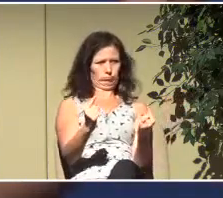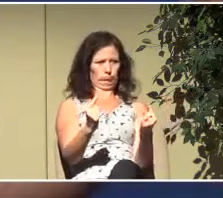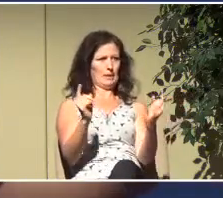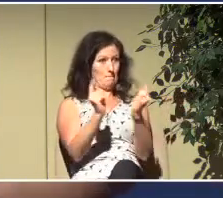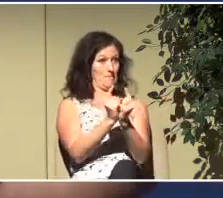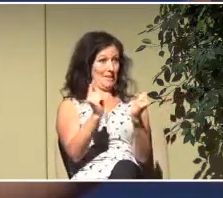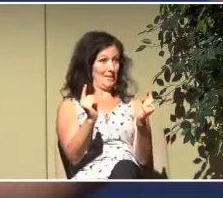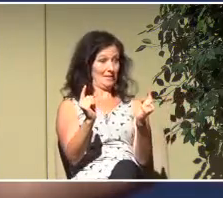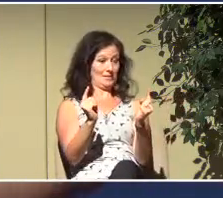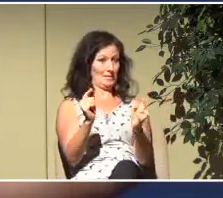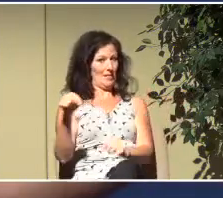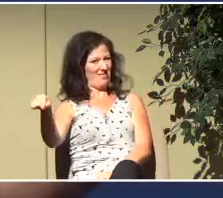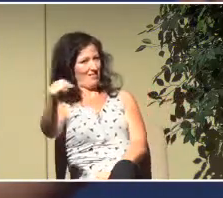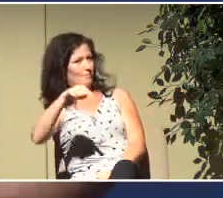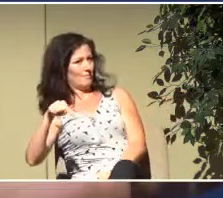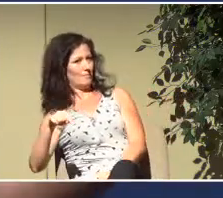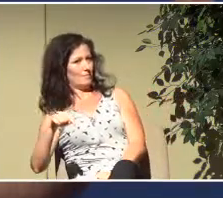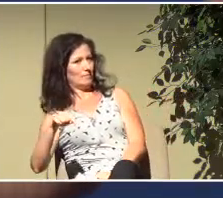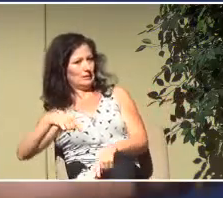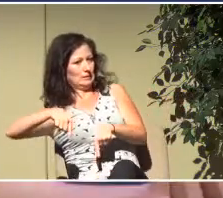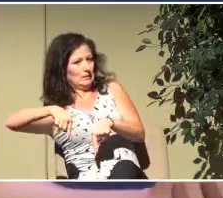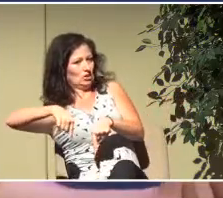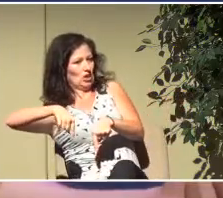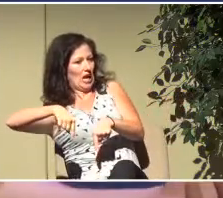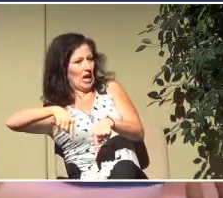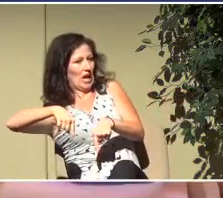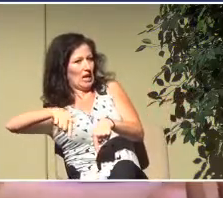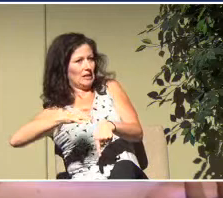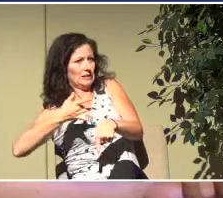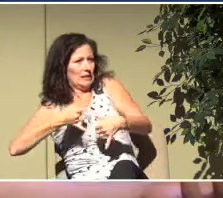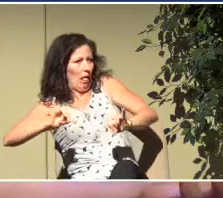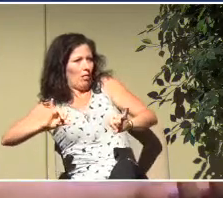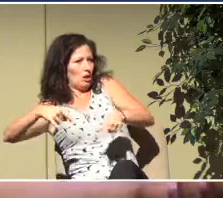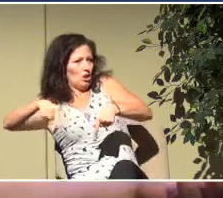street, the member of the enslaved group would be shaking with fear.